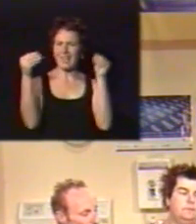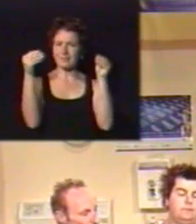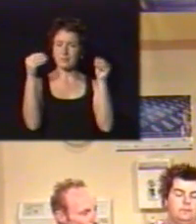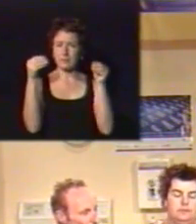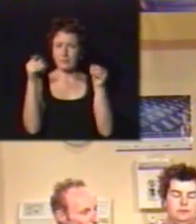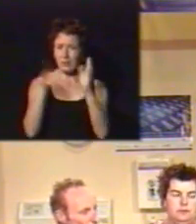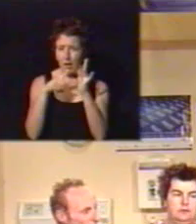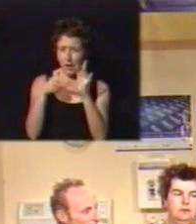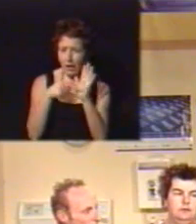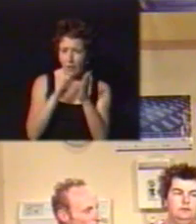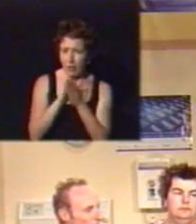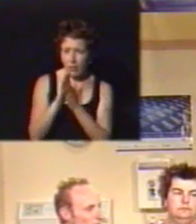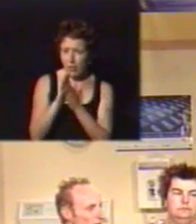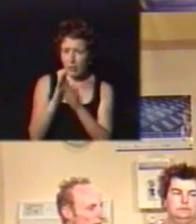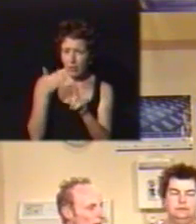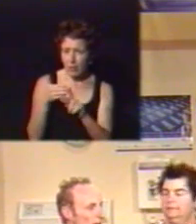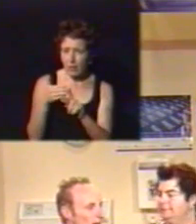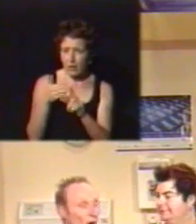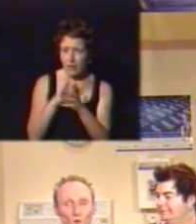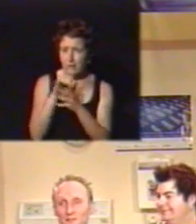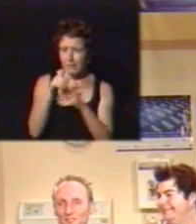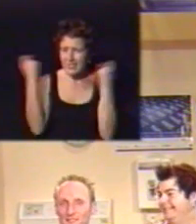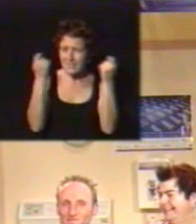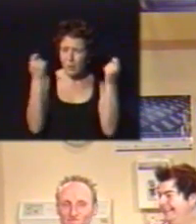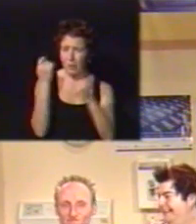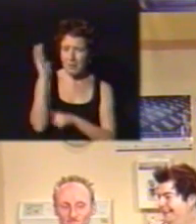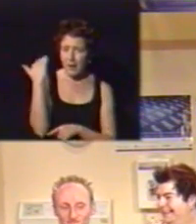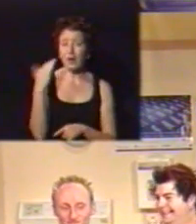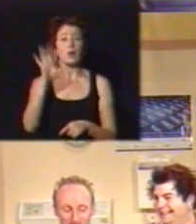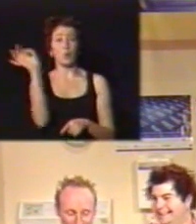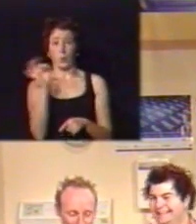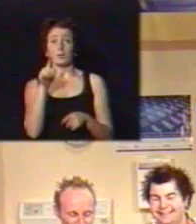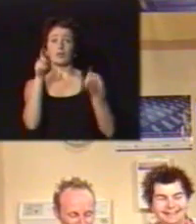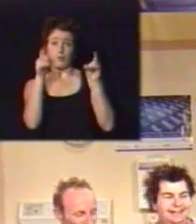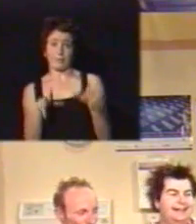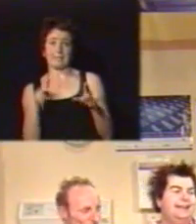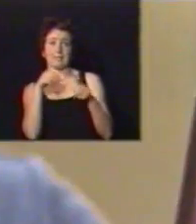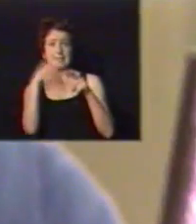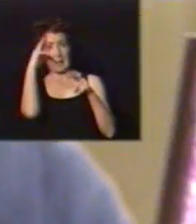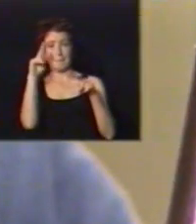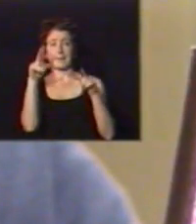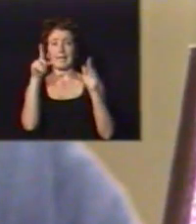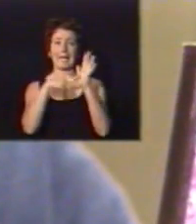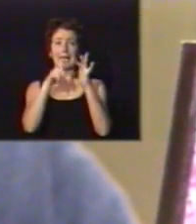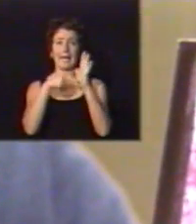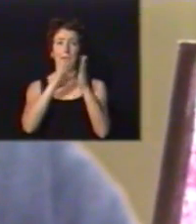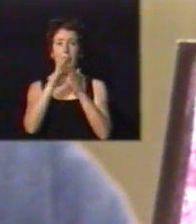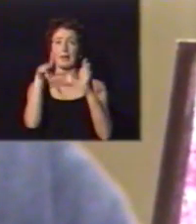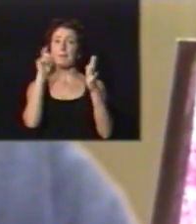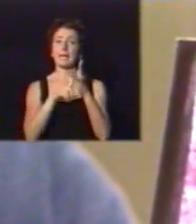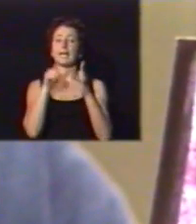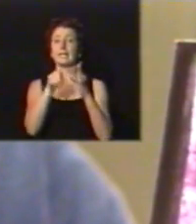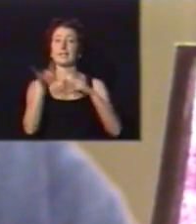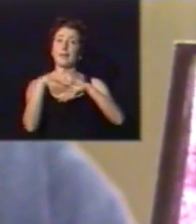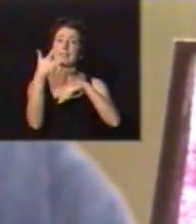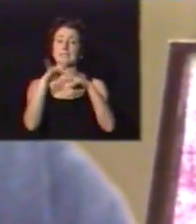Lillith Festival that happens? Well, no. This is, it's directed by the Lillith Company. It's a play. It's on September